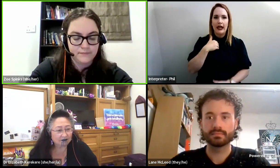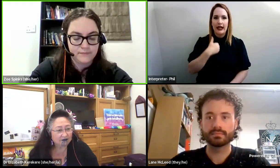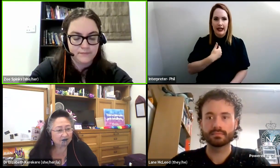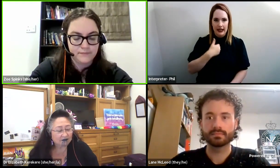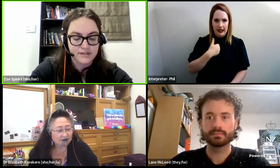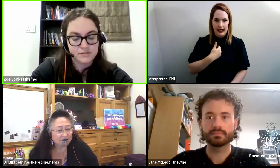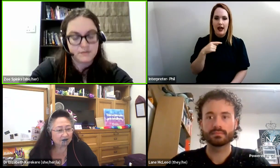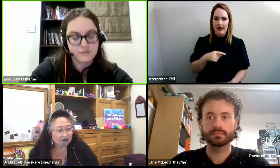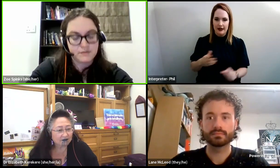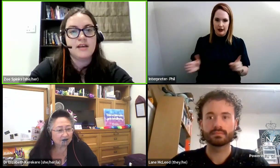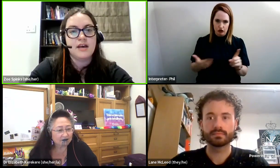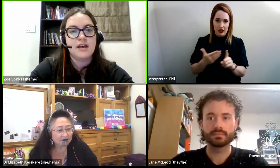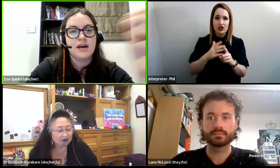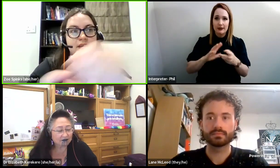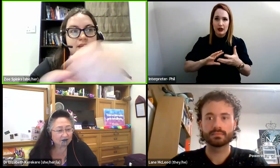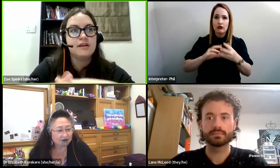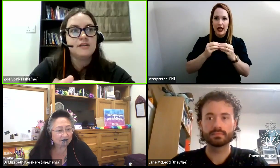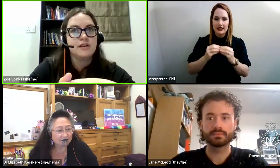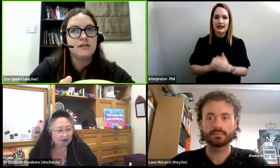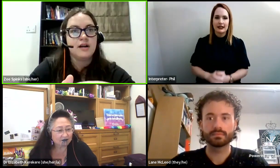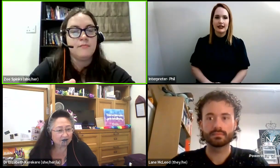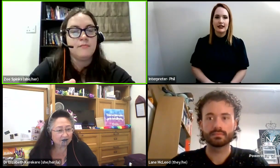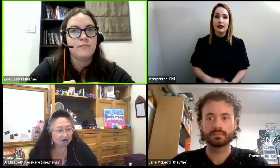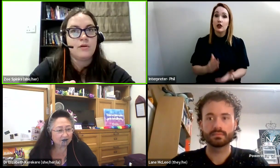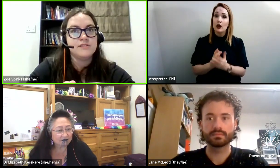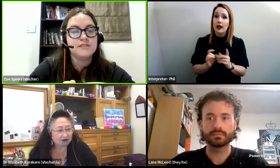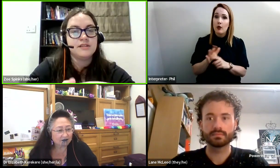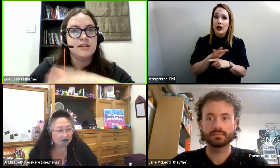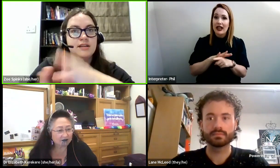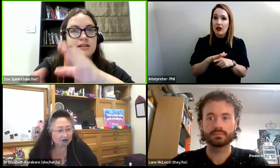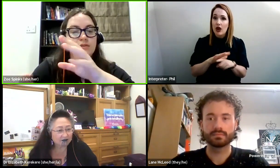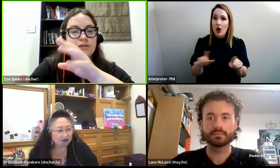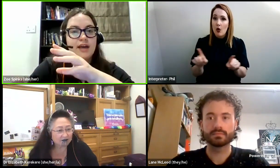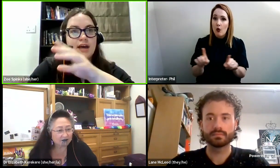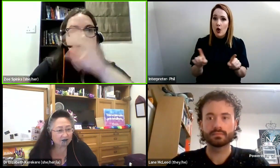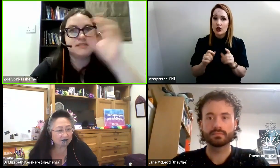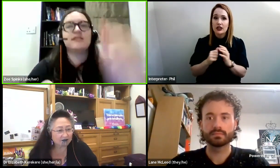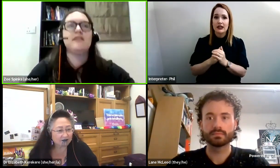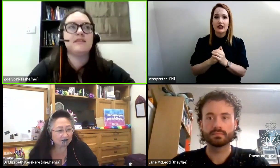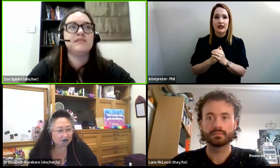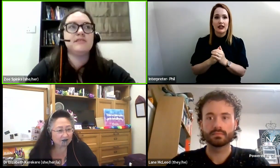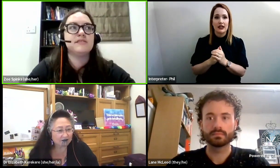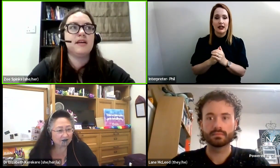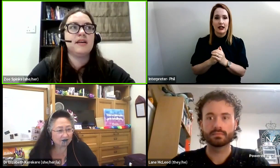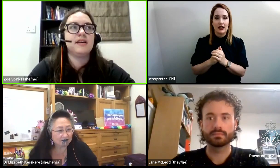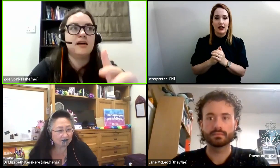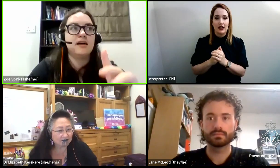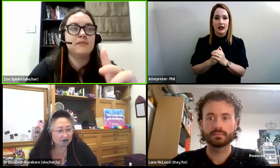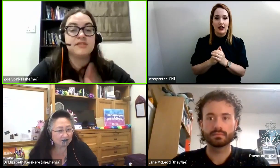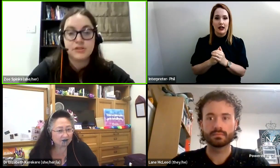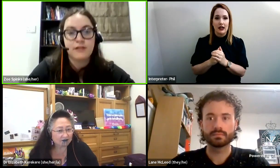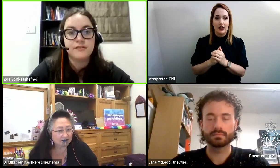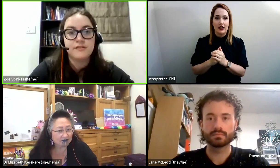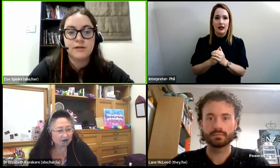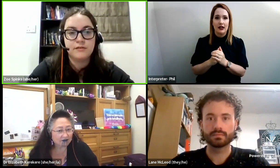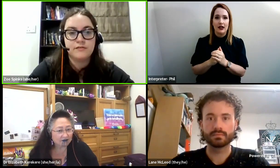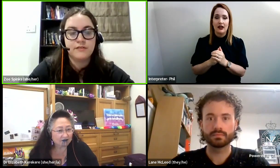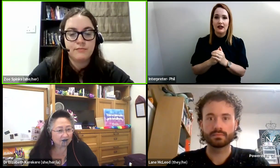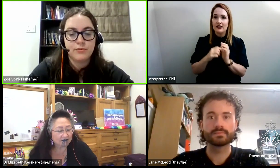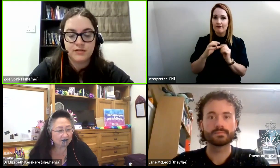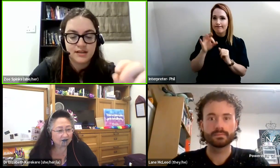this strategy to be made. Big areas are obviously looking at things like sexual health is a big one for the